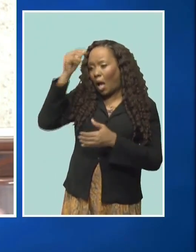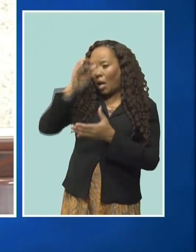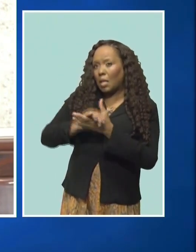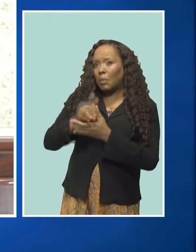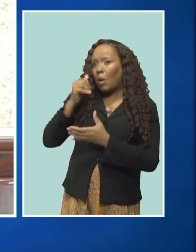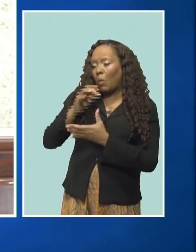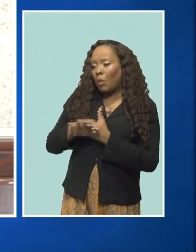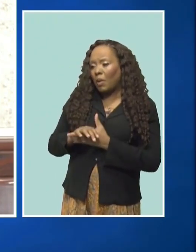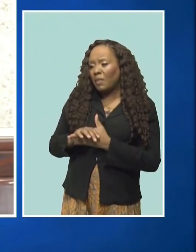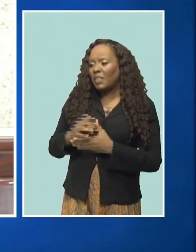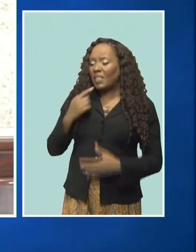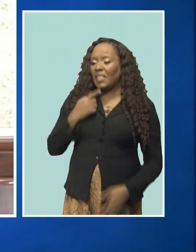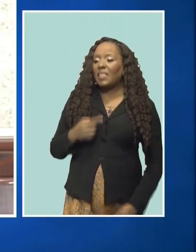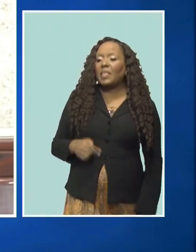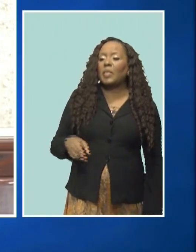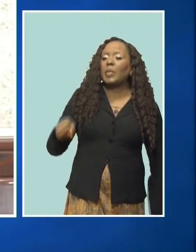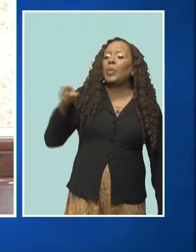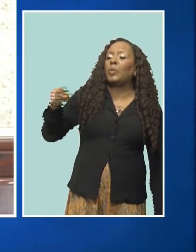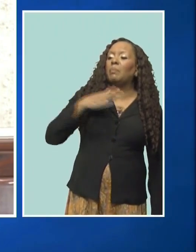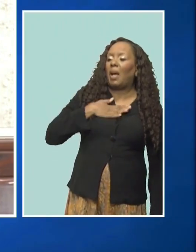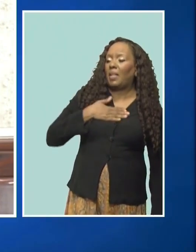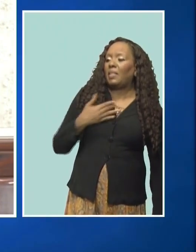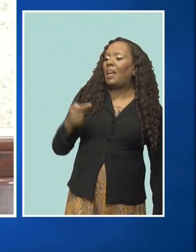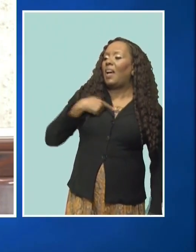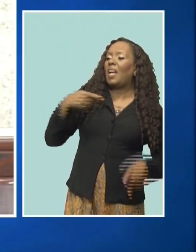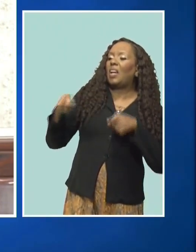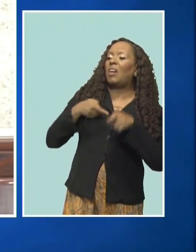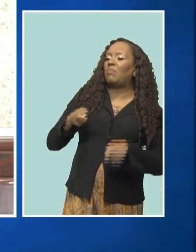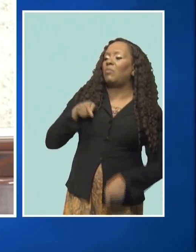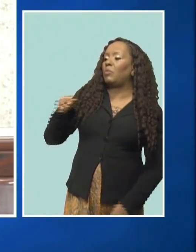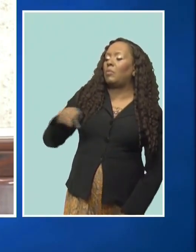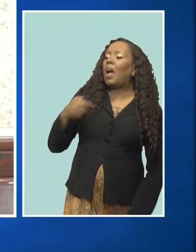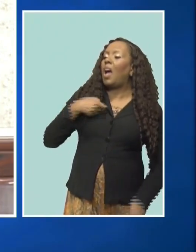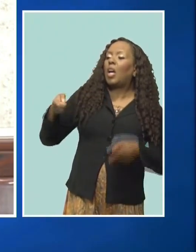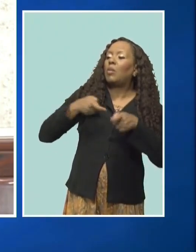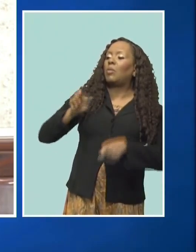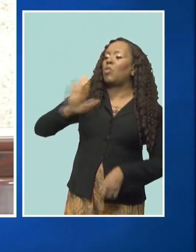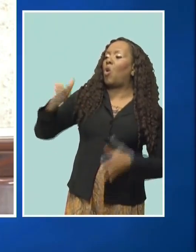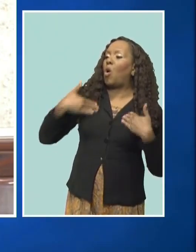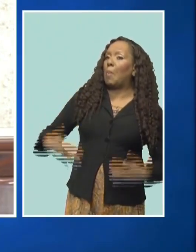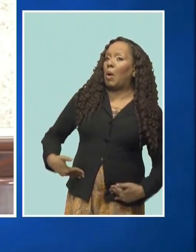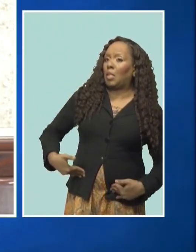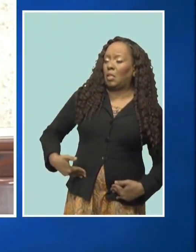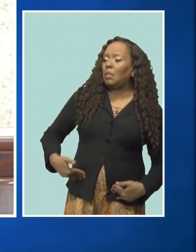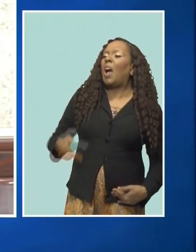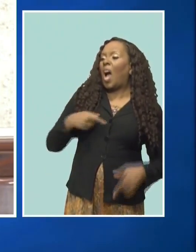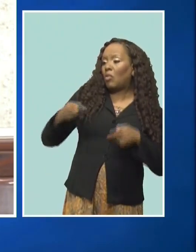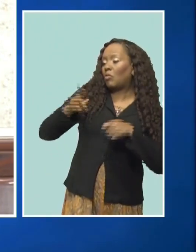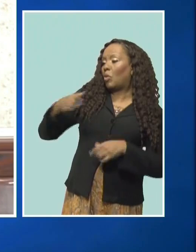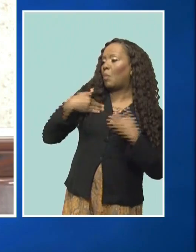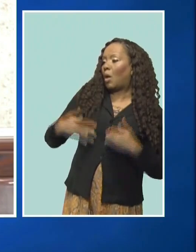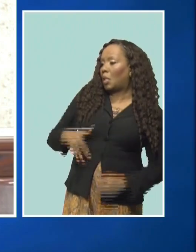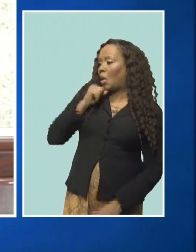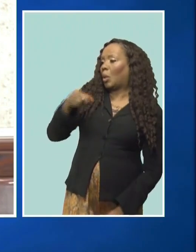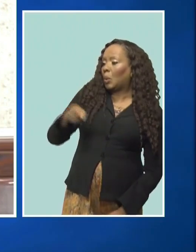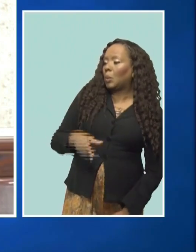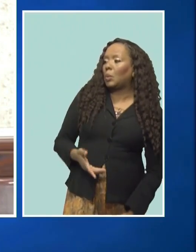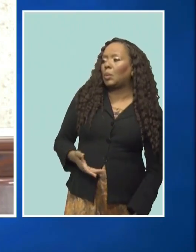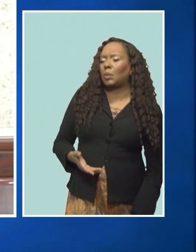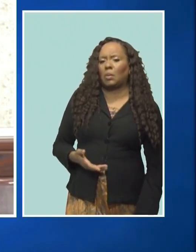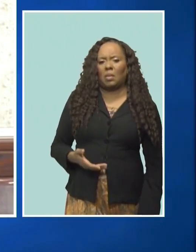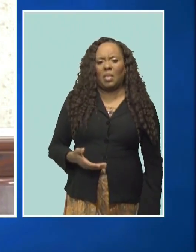That is mine. I control that. As if a person, the other person is